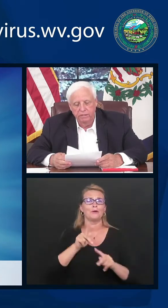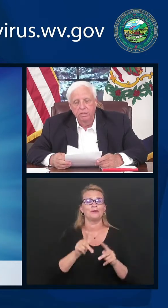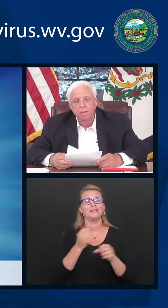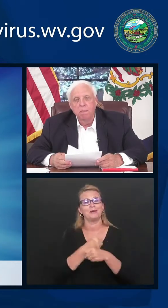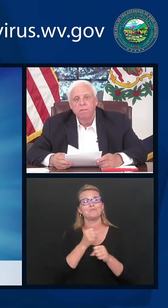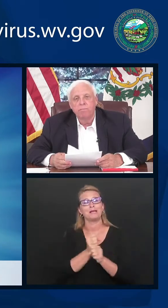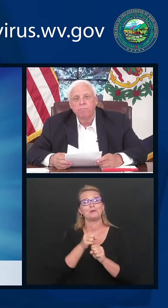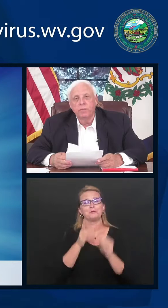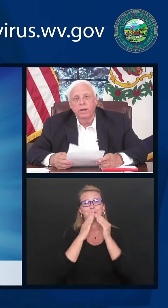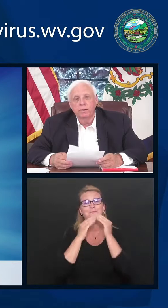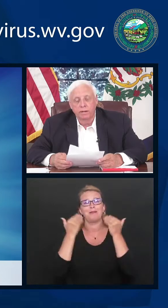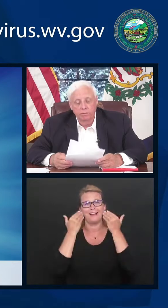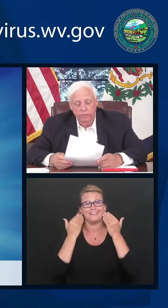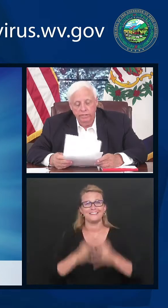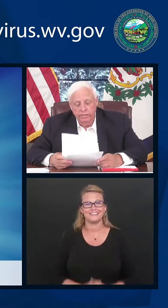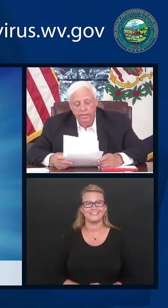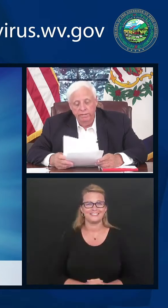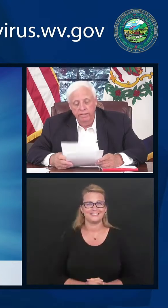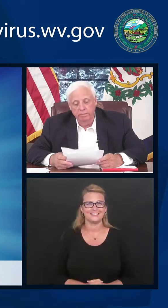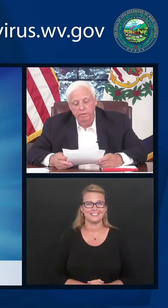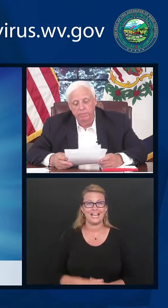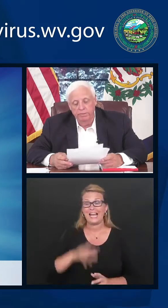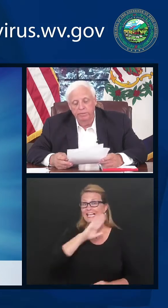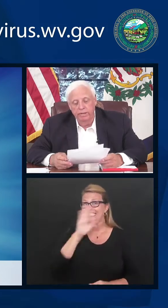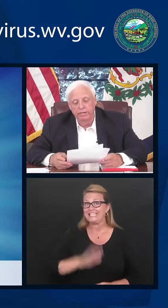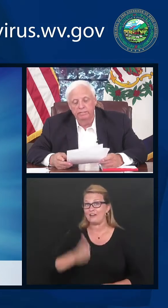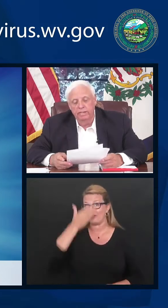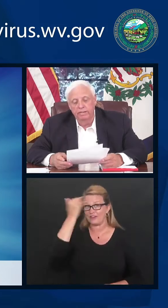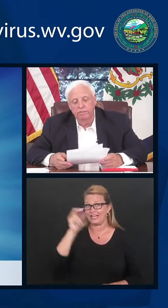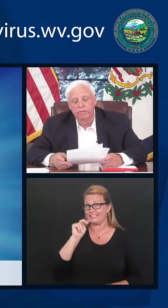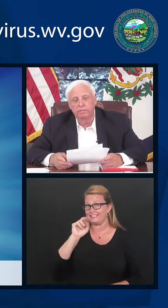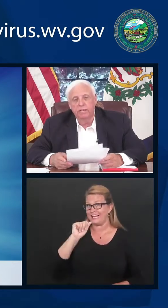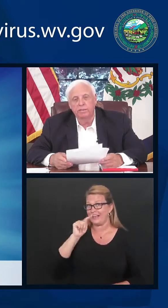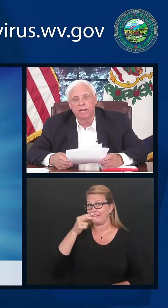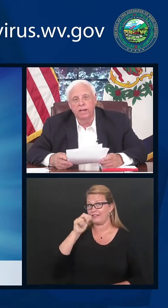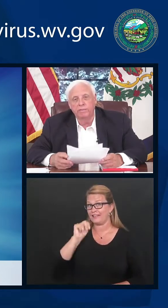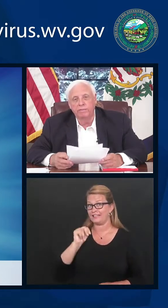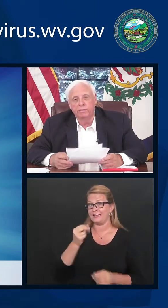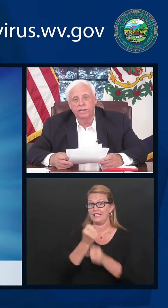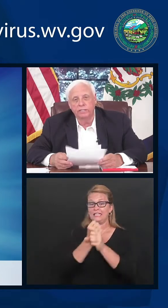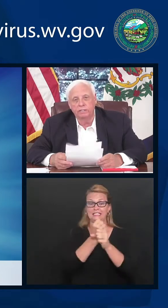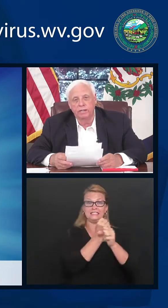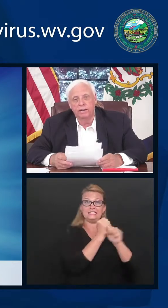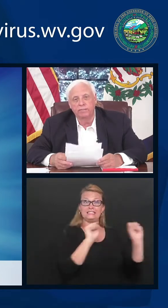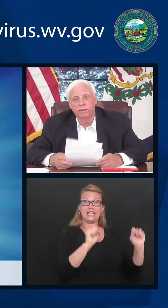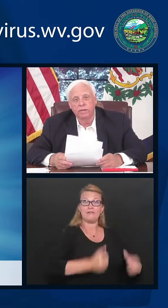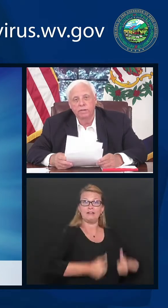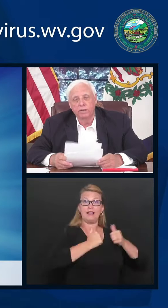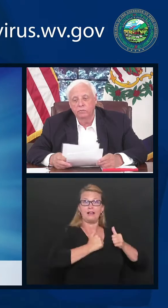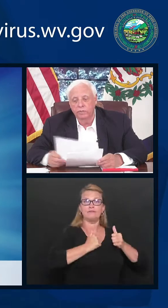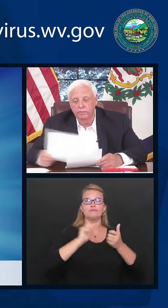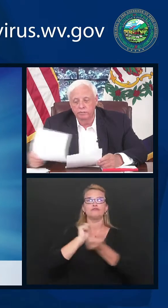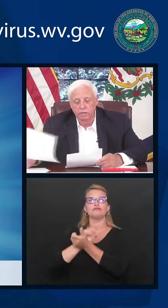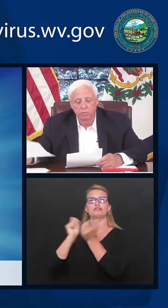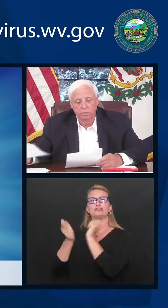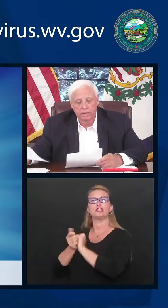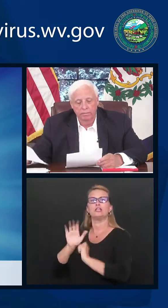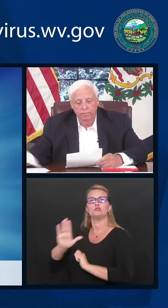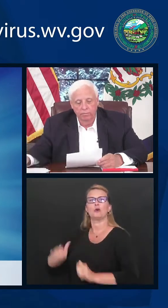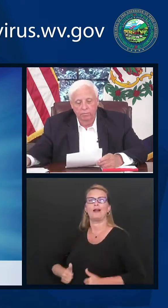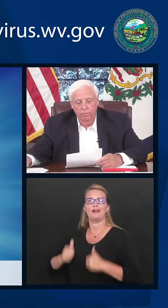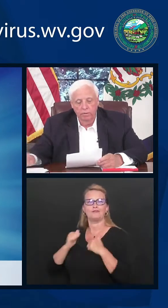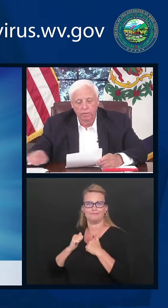face. I'll never forget Nathan coming up with the saying, save a life, change a life. That's what this is all